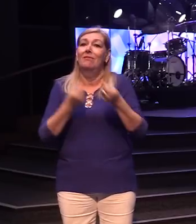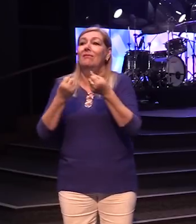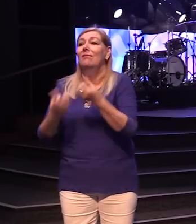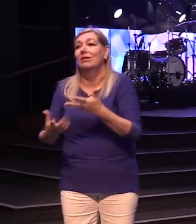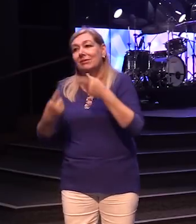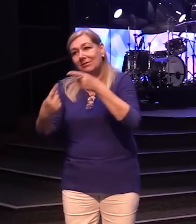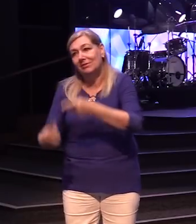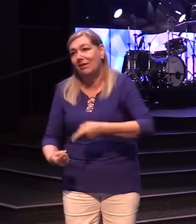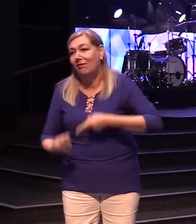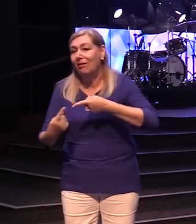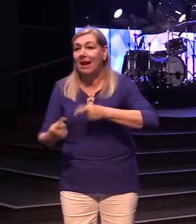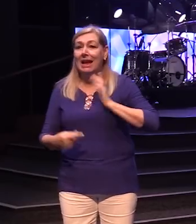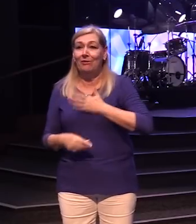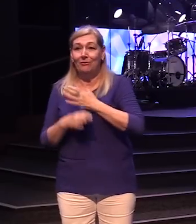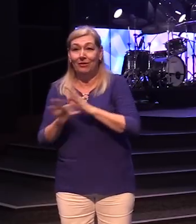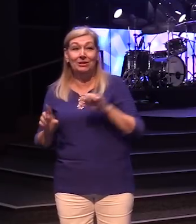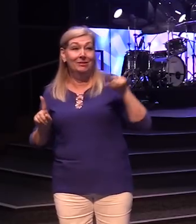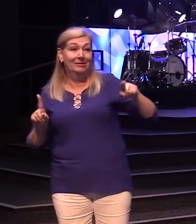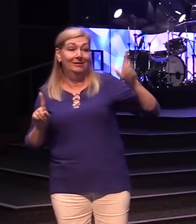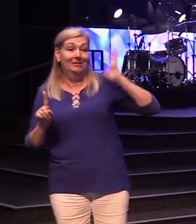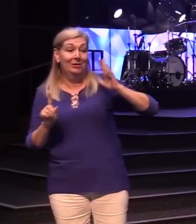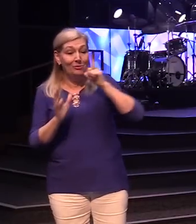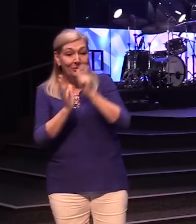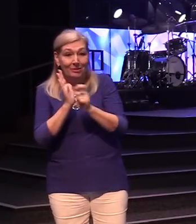were, after all, politicians.